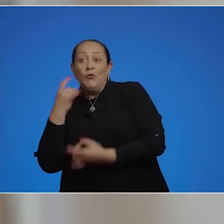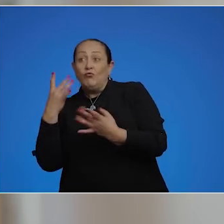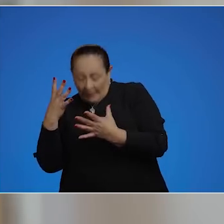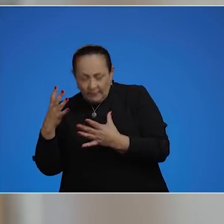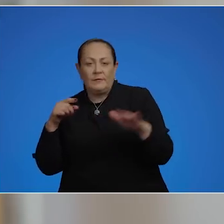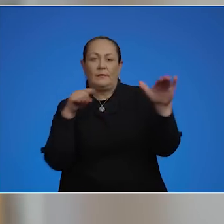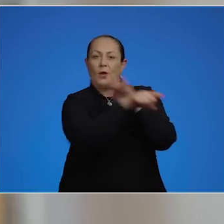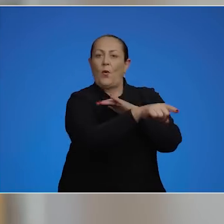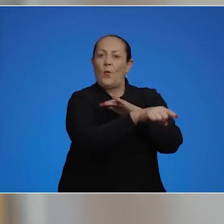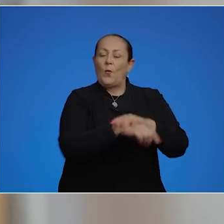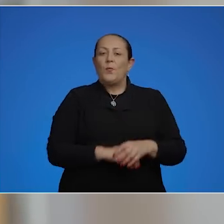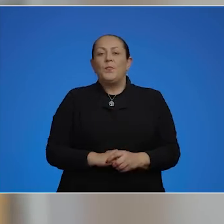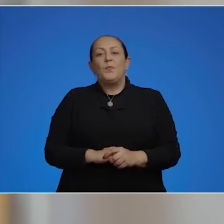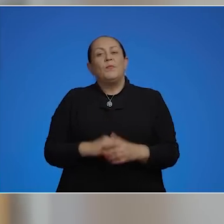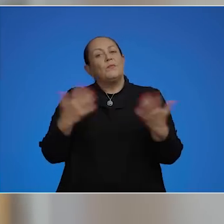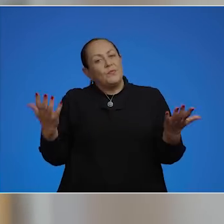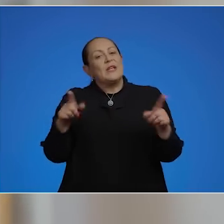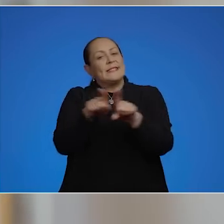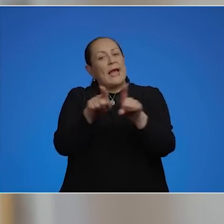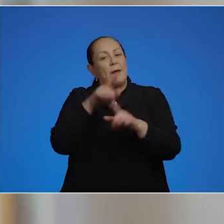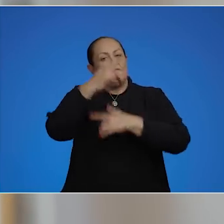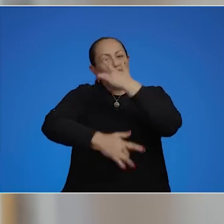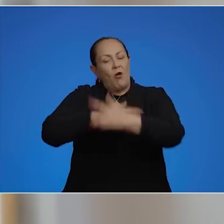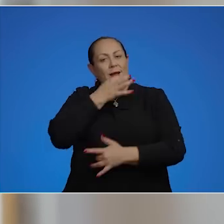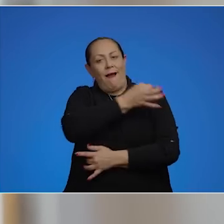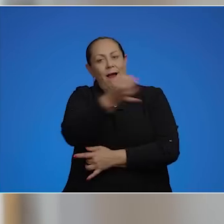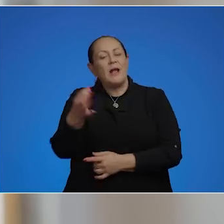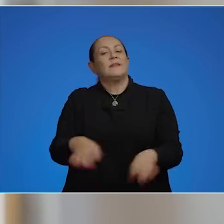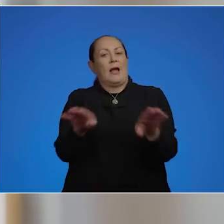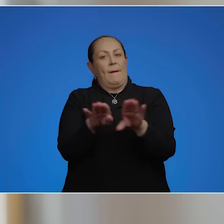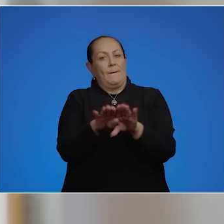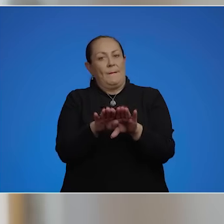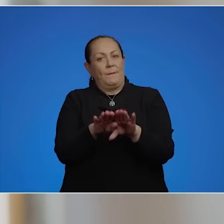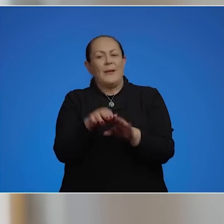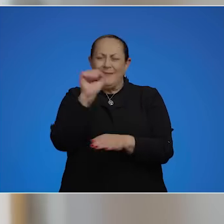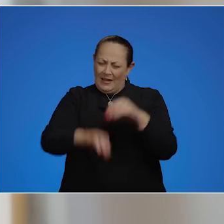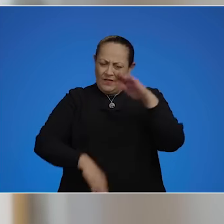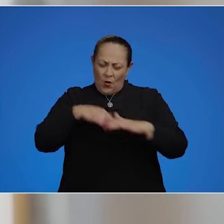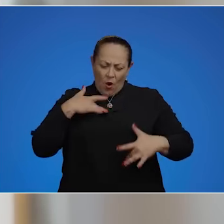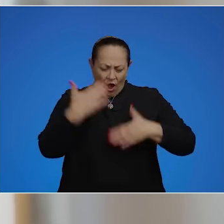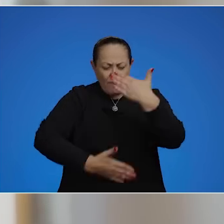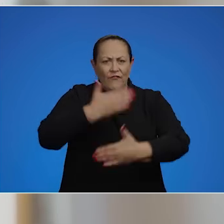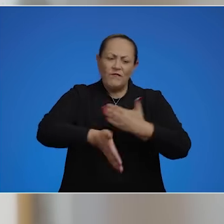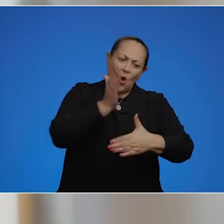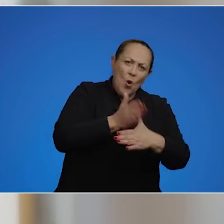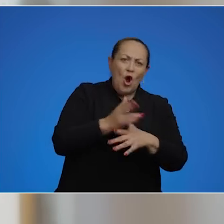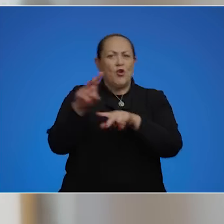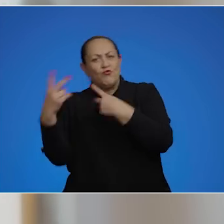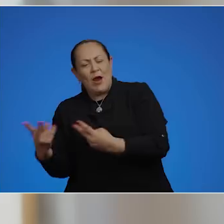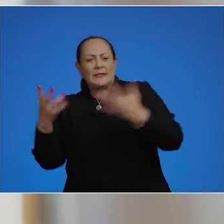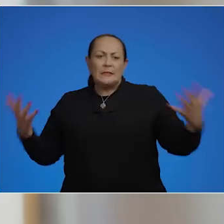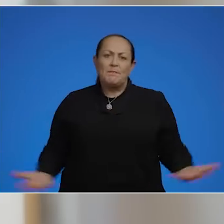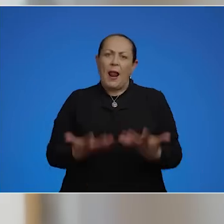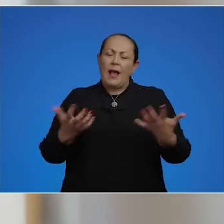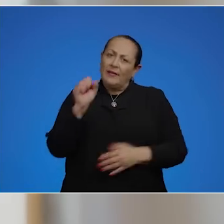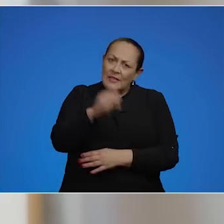set to go for action. And this is what Christ asks of us. So, yes, we live our life to the full. We work, we rest,